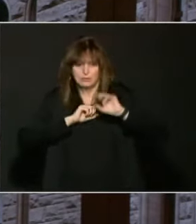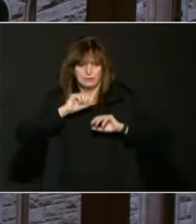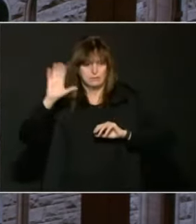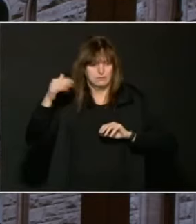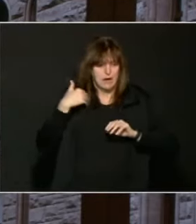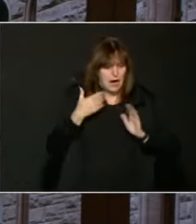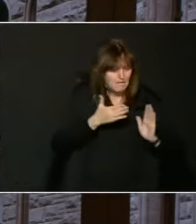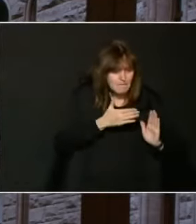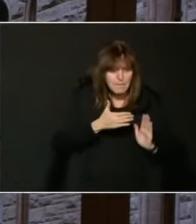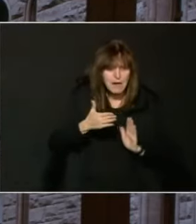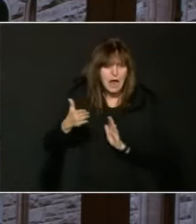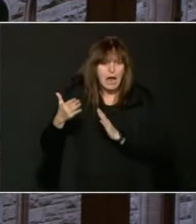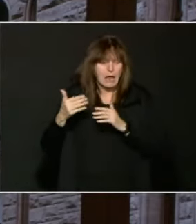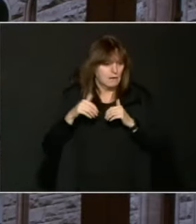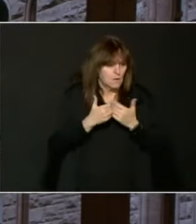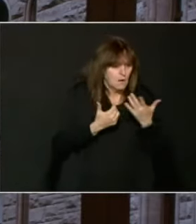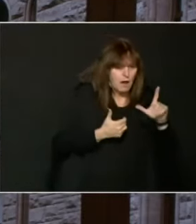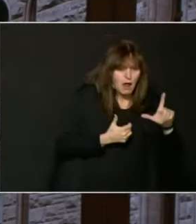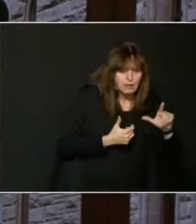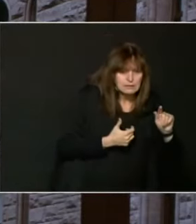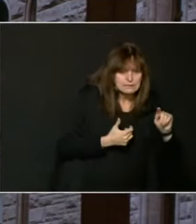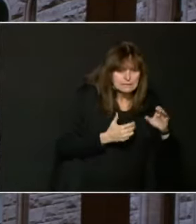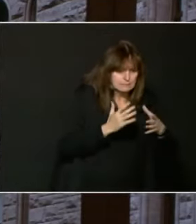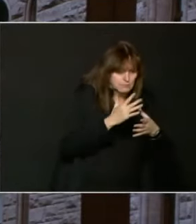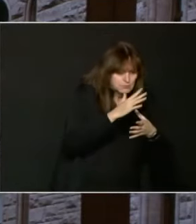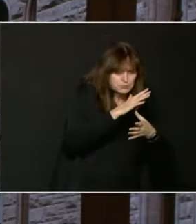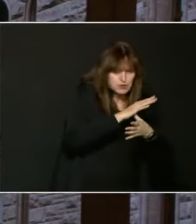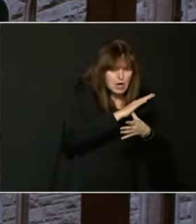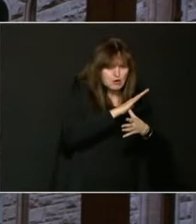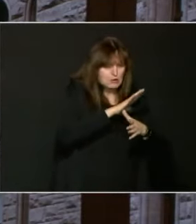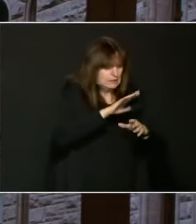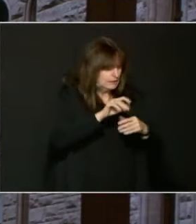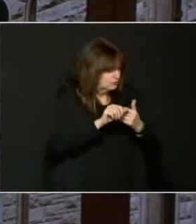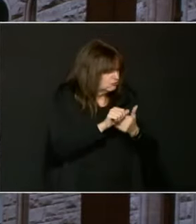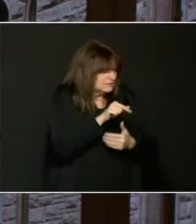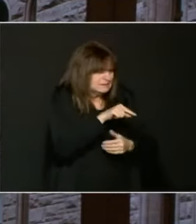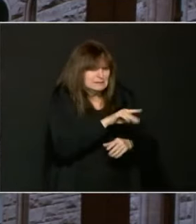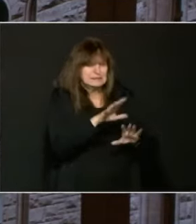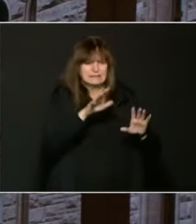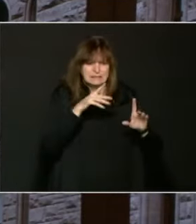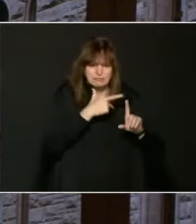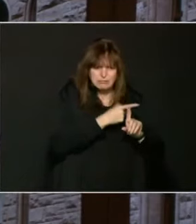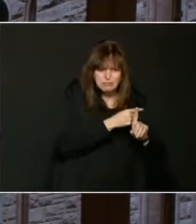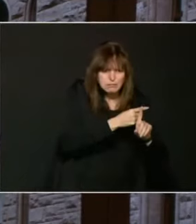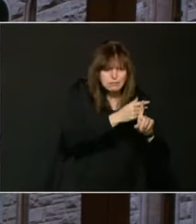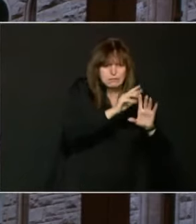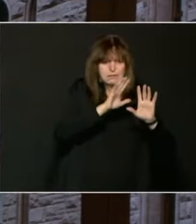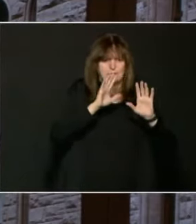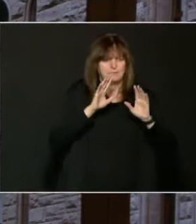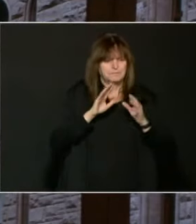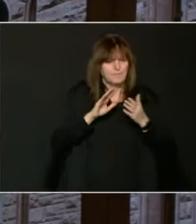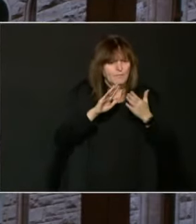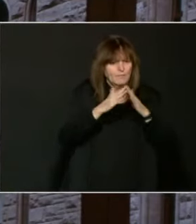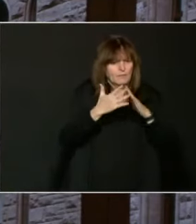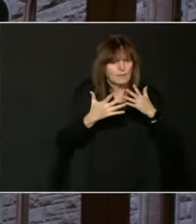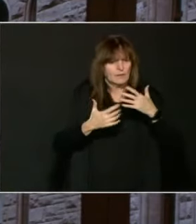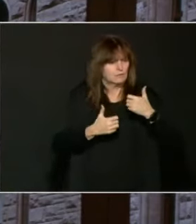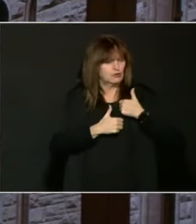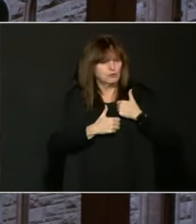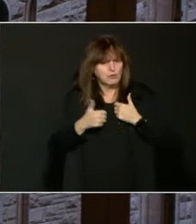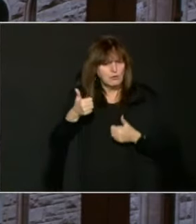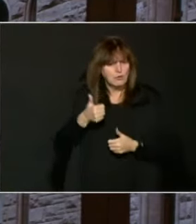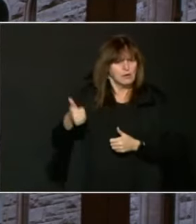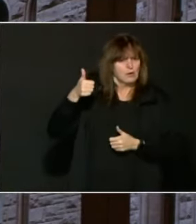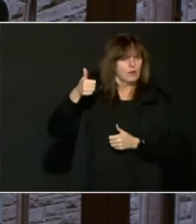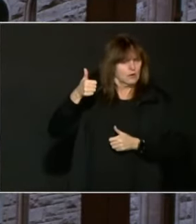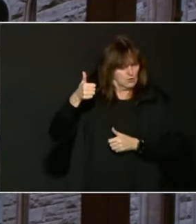from the high-risk community towards more and more what I know that General Hillier talks about remote immunity, and I'd like to move